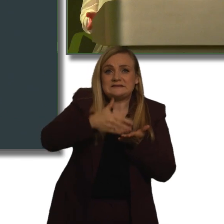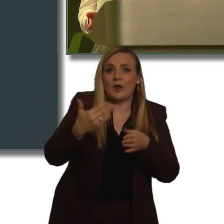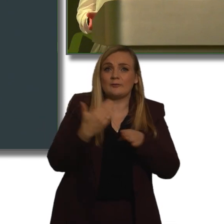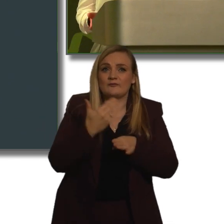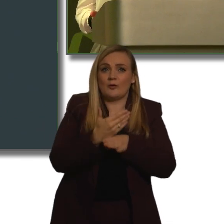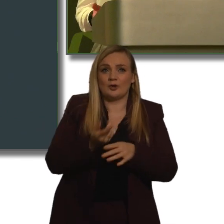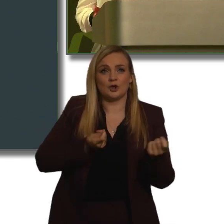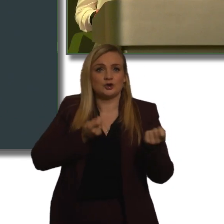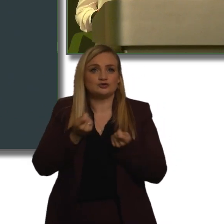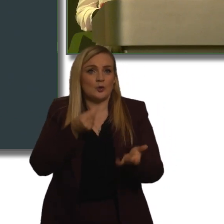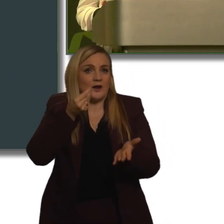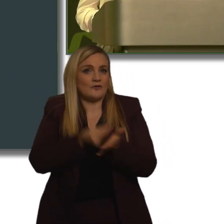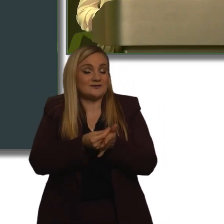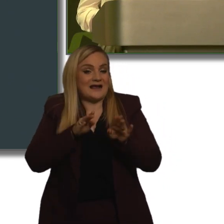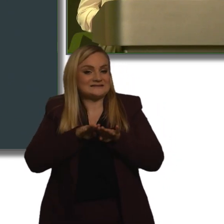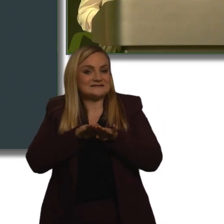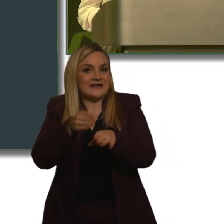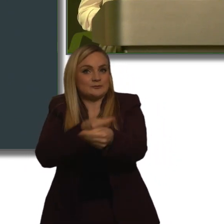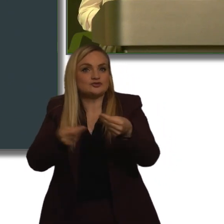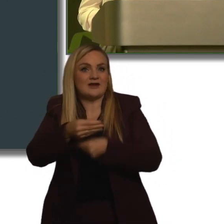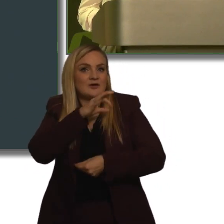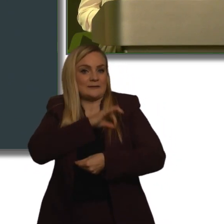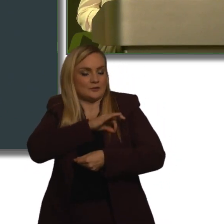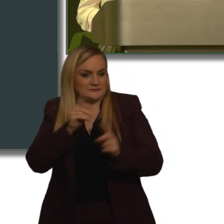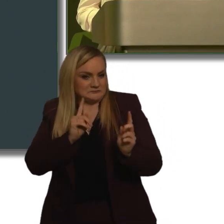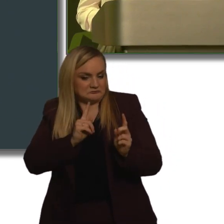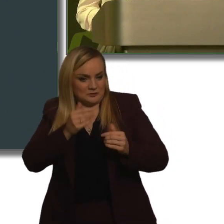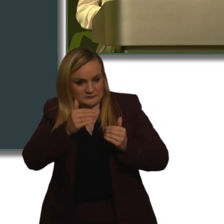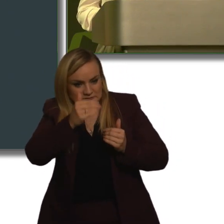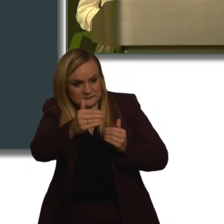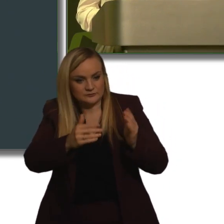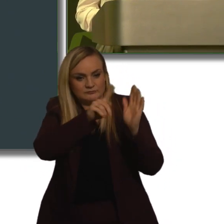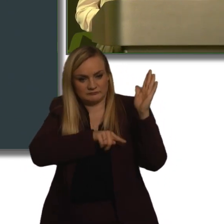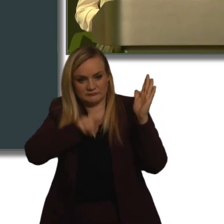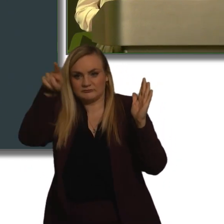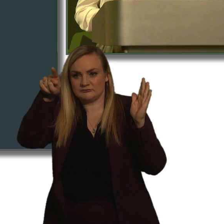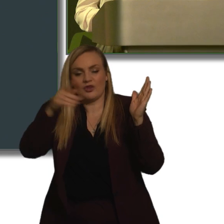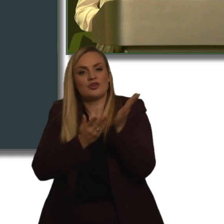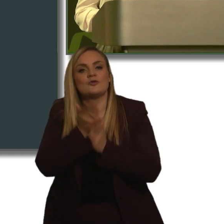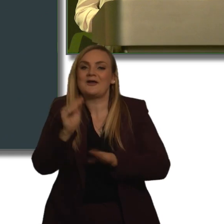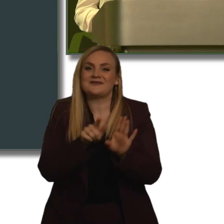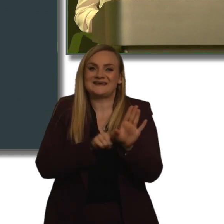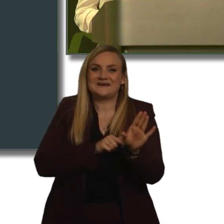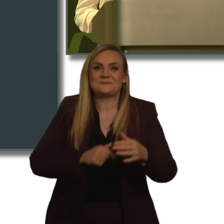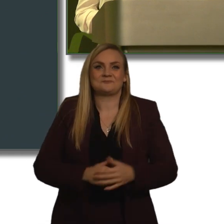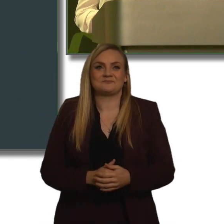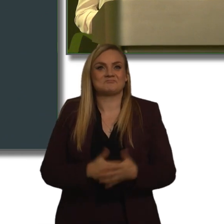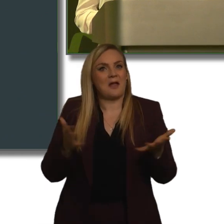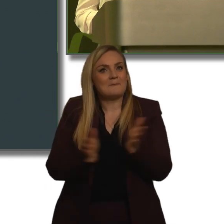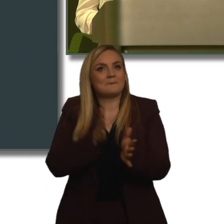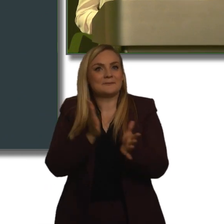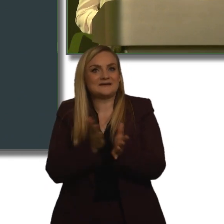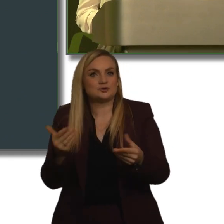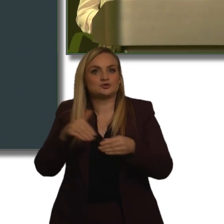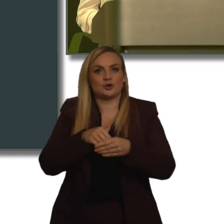of costs, and sustainable trading profits throughout the year. I'm pleased to join you today with summary financial headlines from the